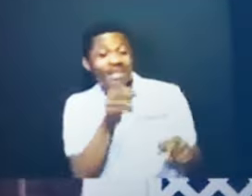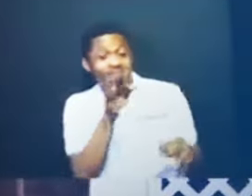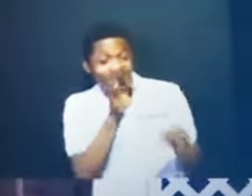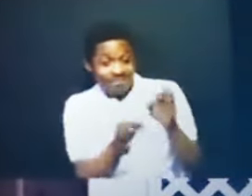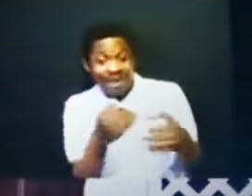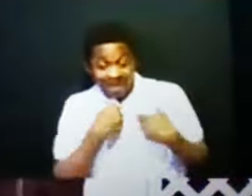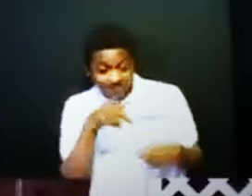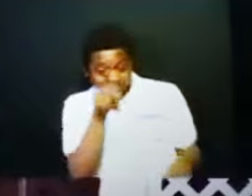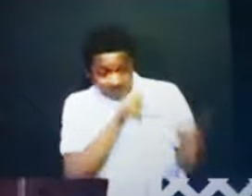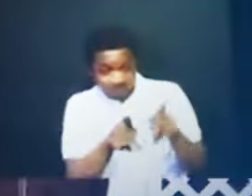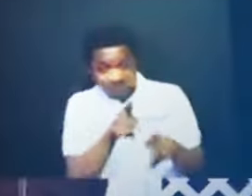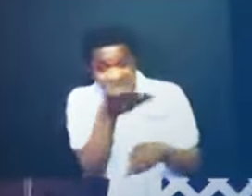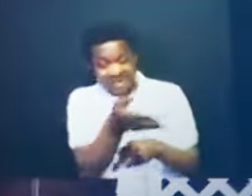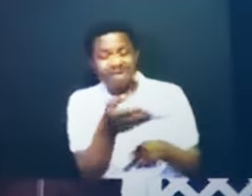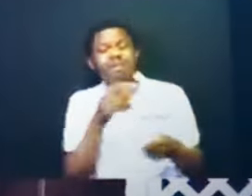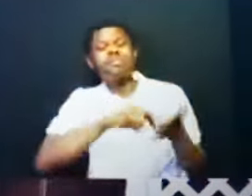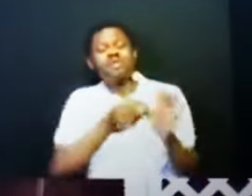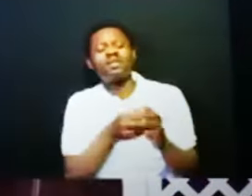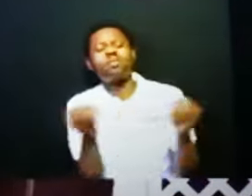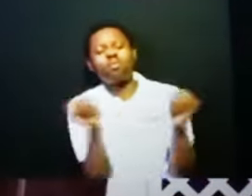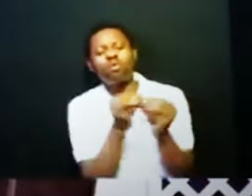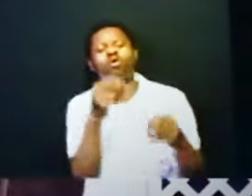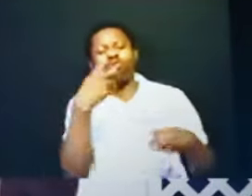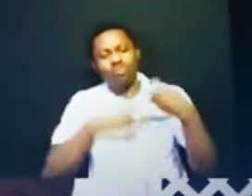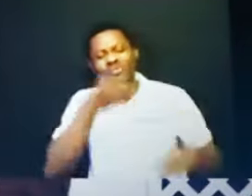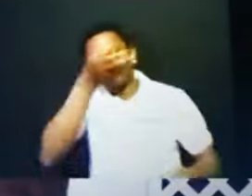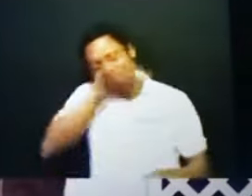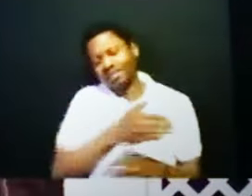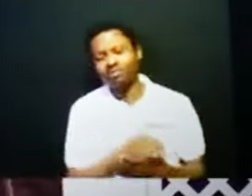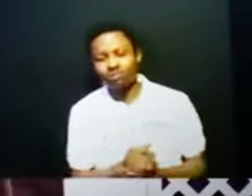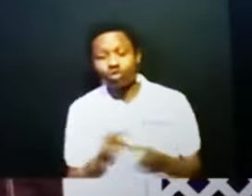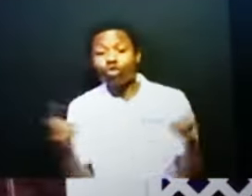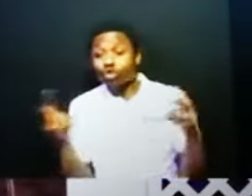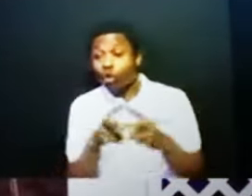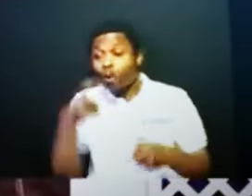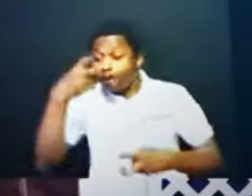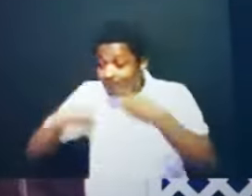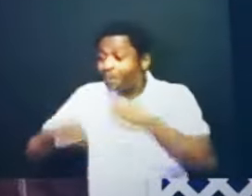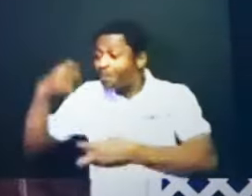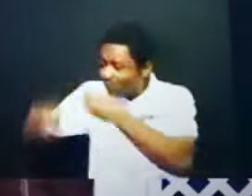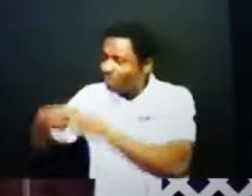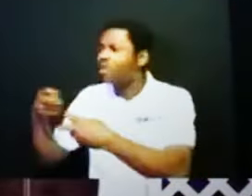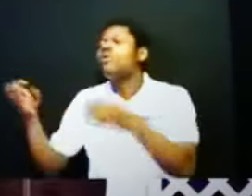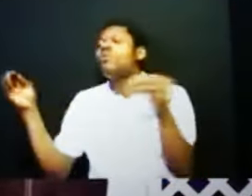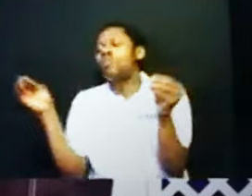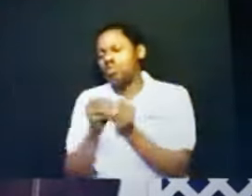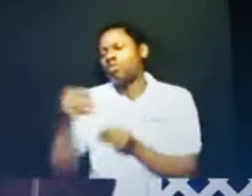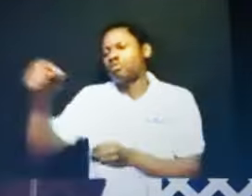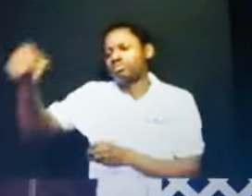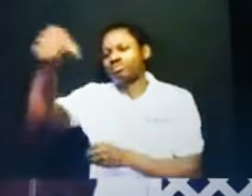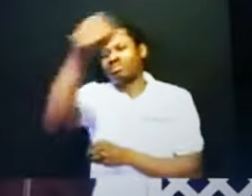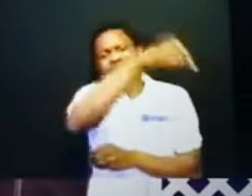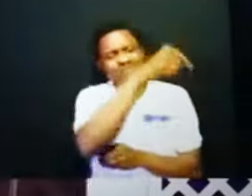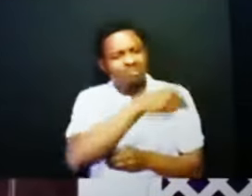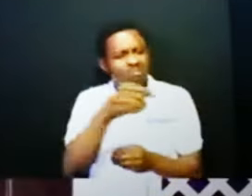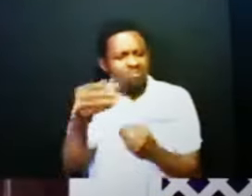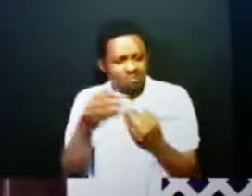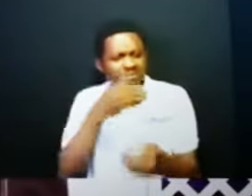issues. So there are issues everywhere. Even in the